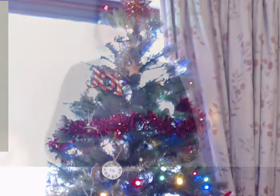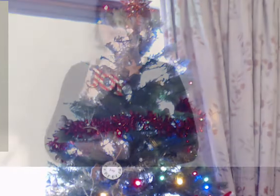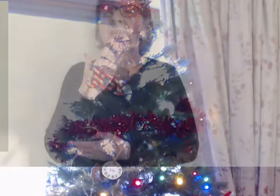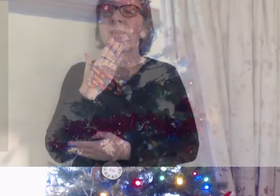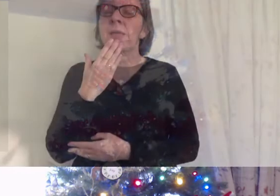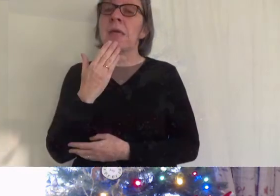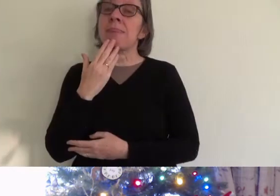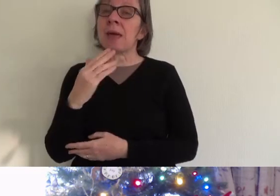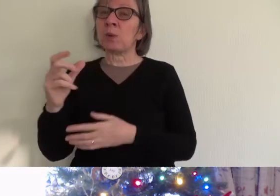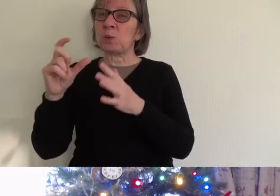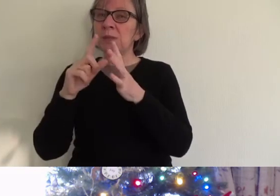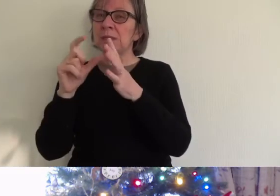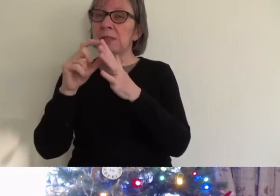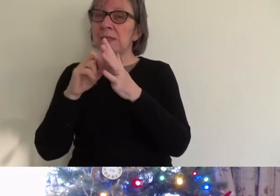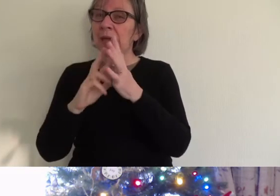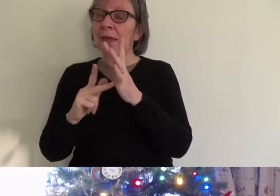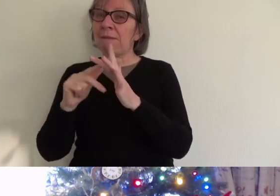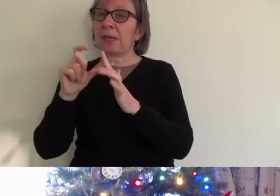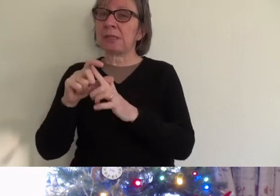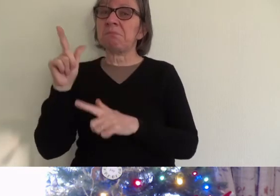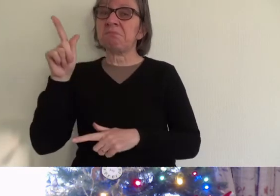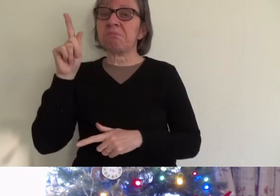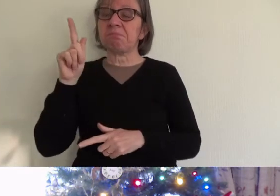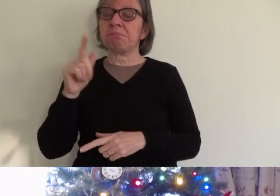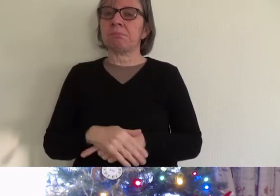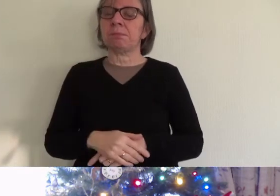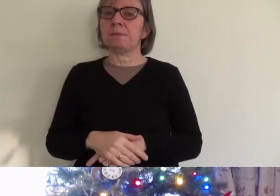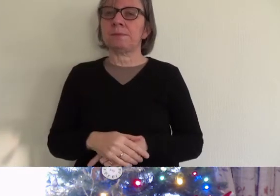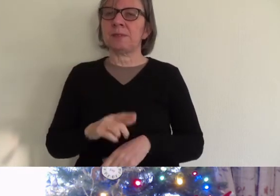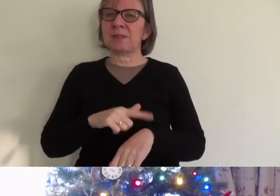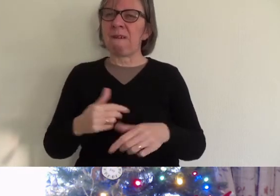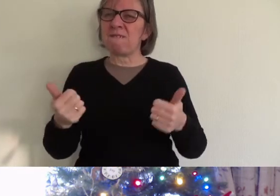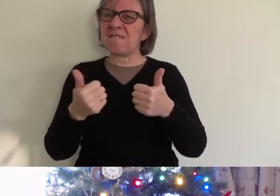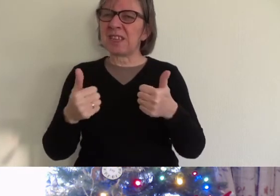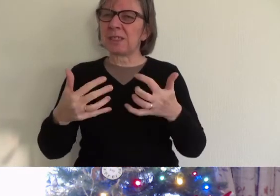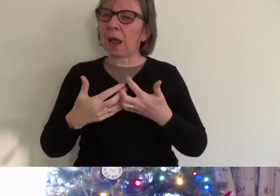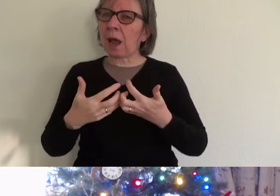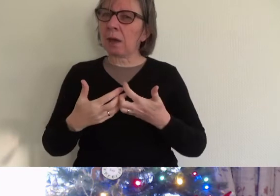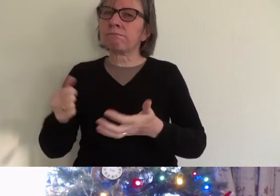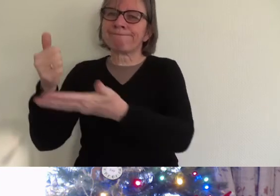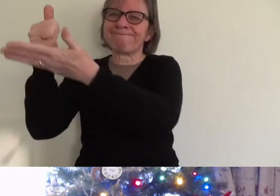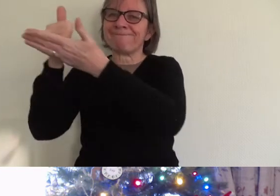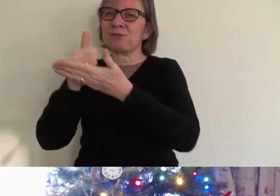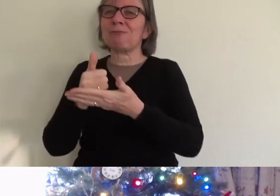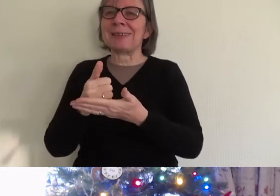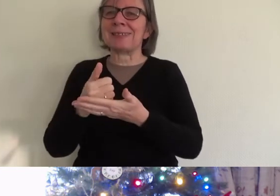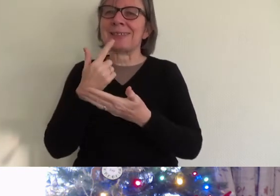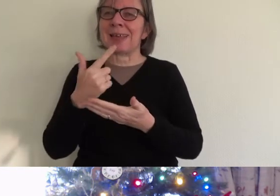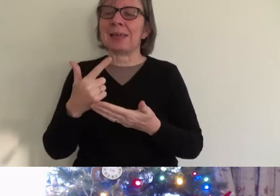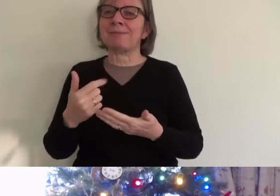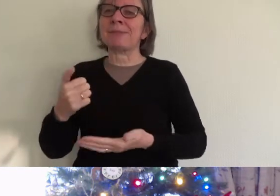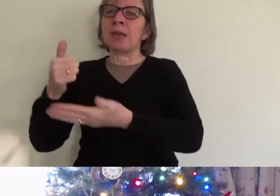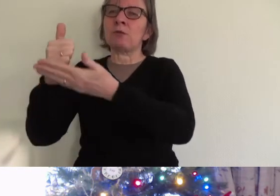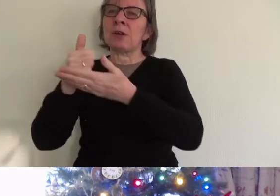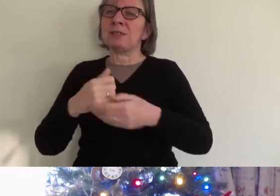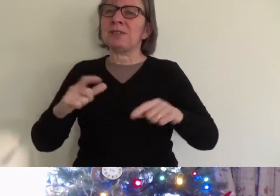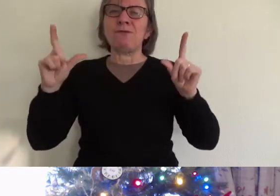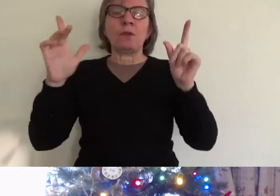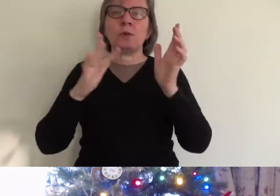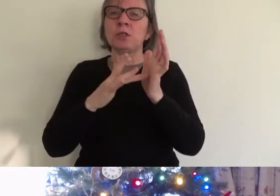Thank you for that, David. Let's finish our time together this morning by saying the grace together. May the